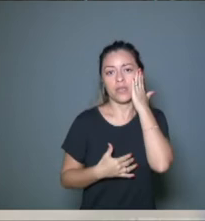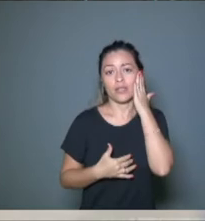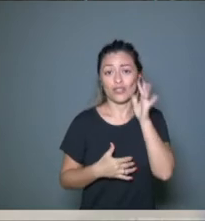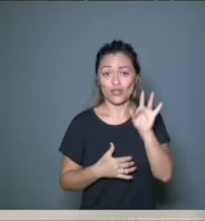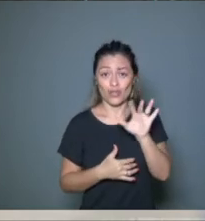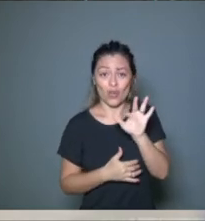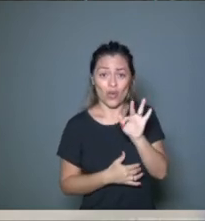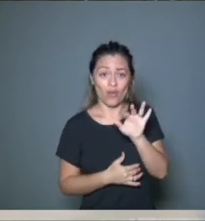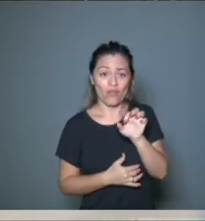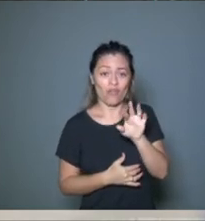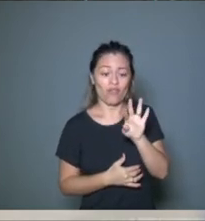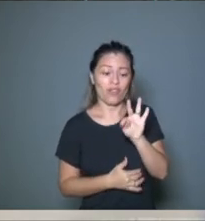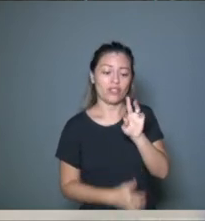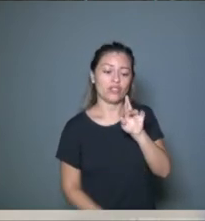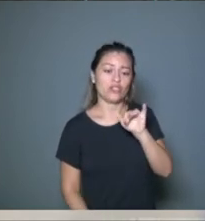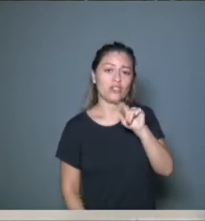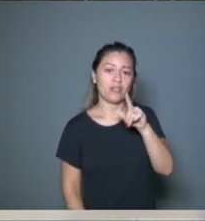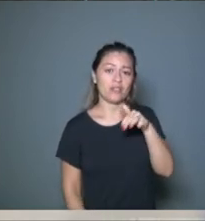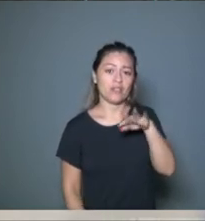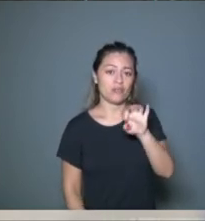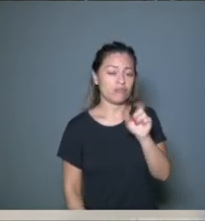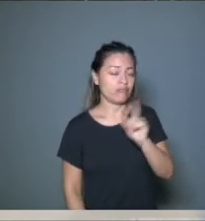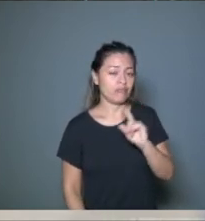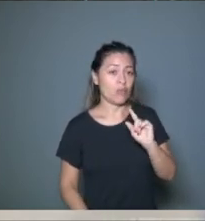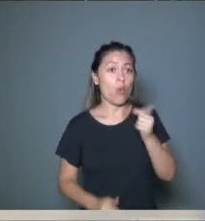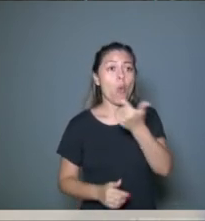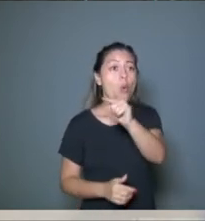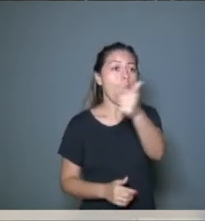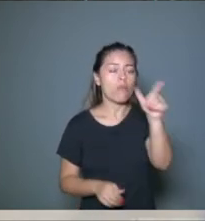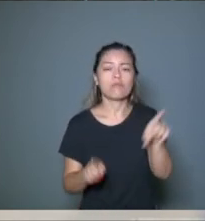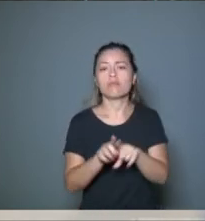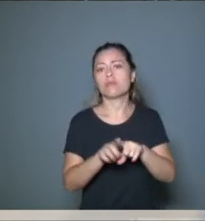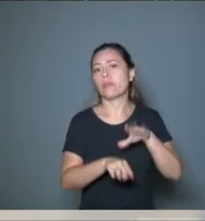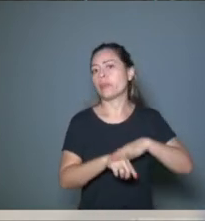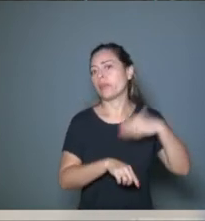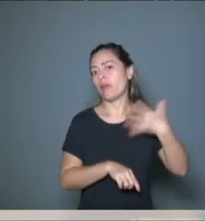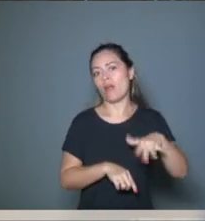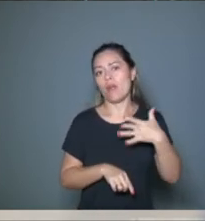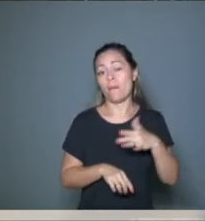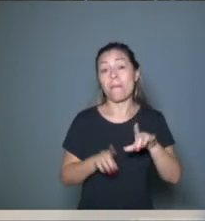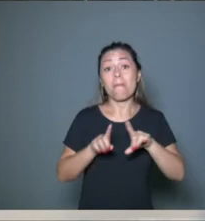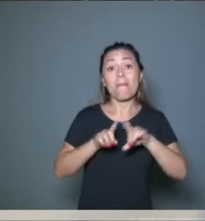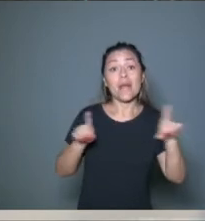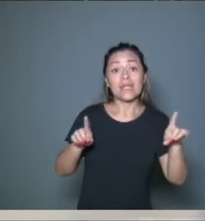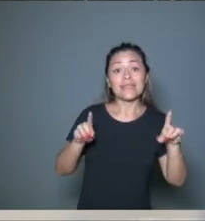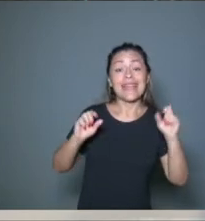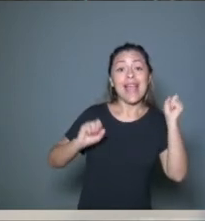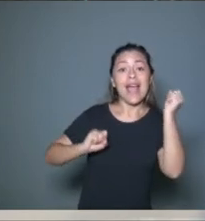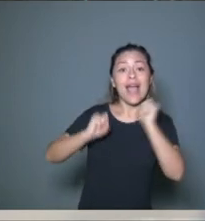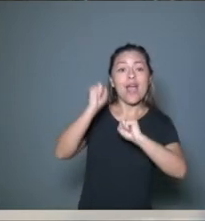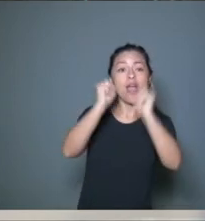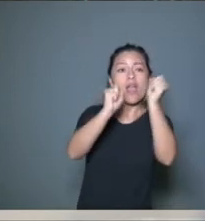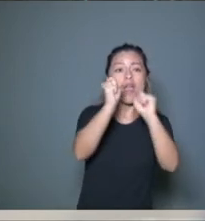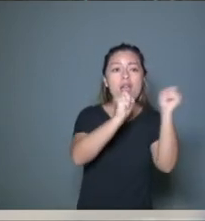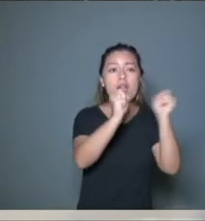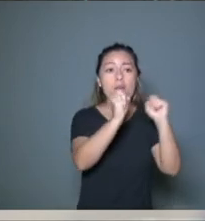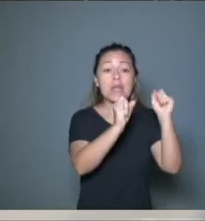an increase in ag chemical costs in addition to fertilizer costs. But the ag